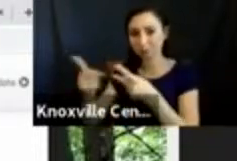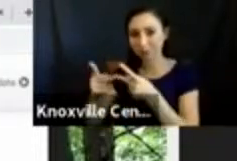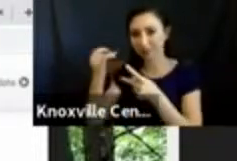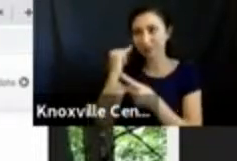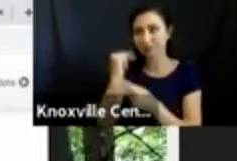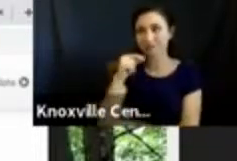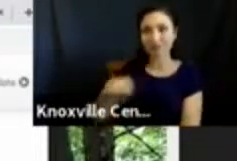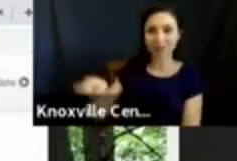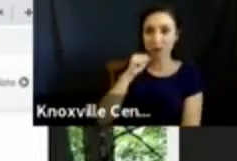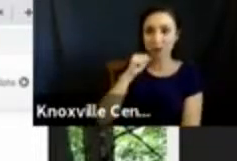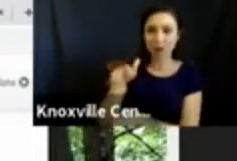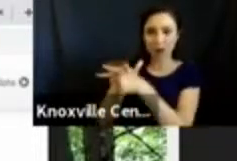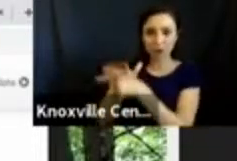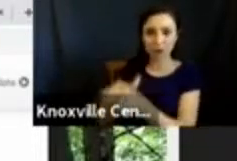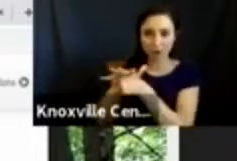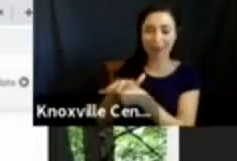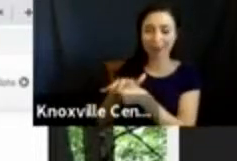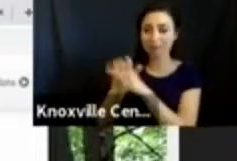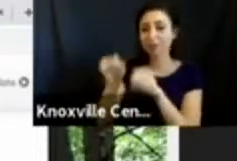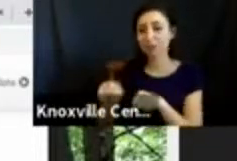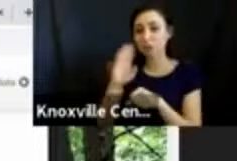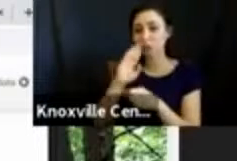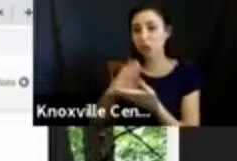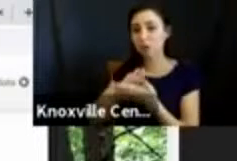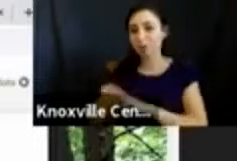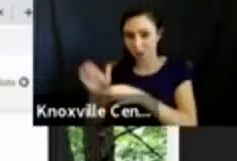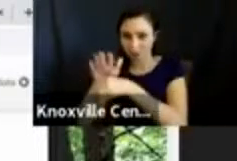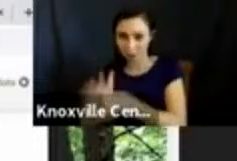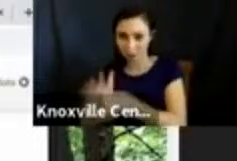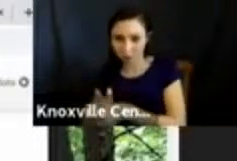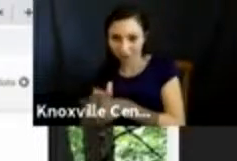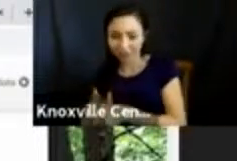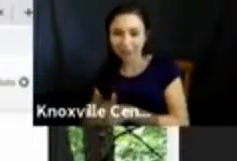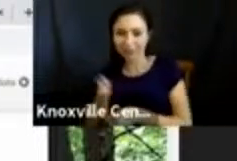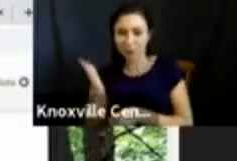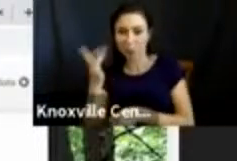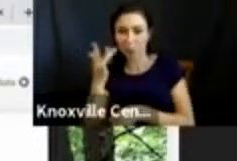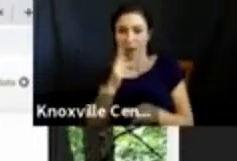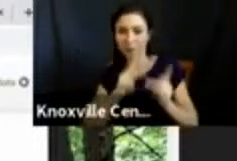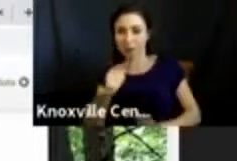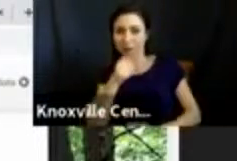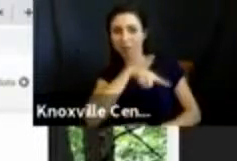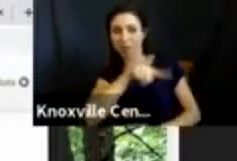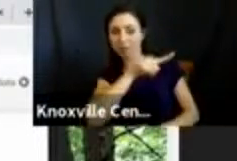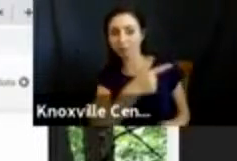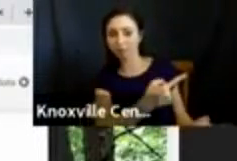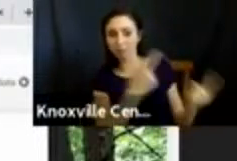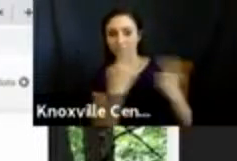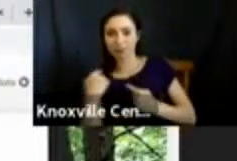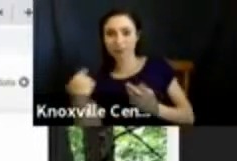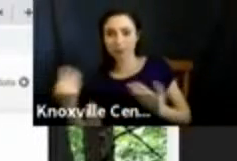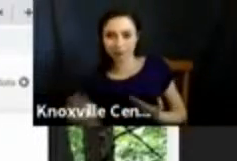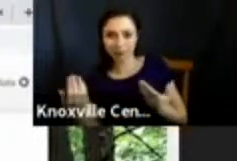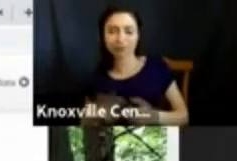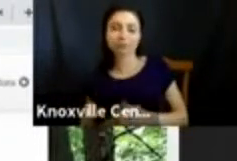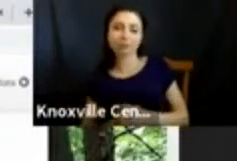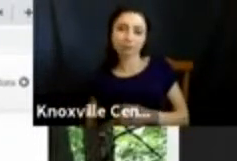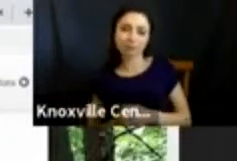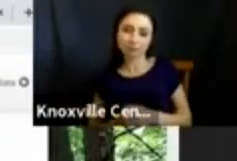that point, then they are potentially going to become stressed due to that increased patient volume. Okay.